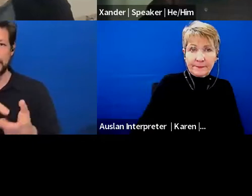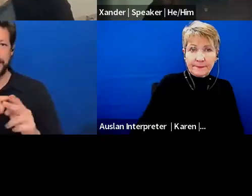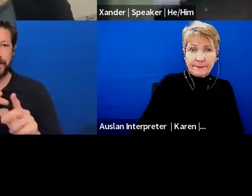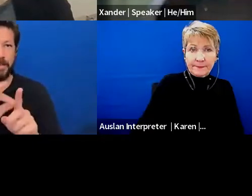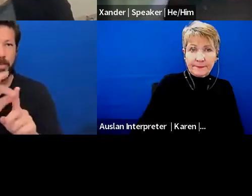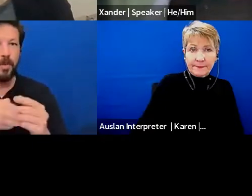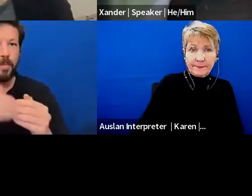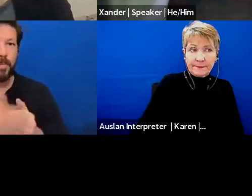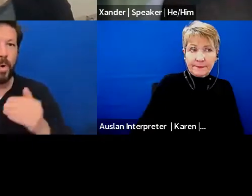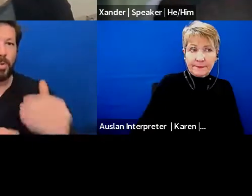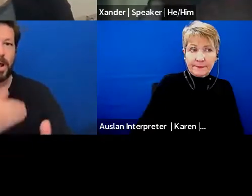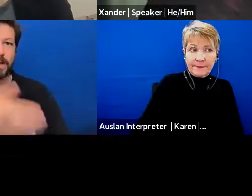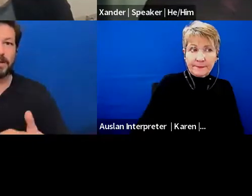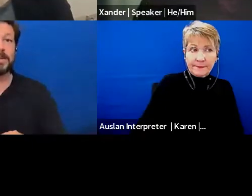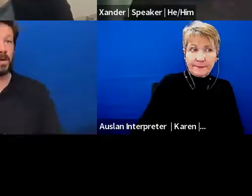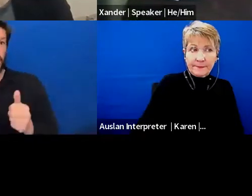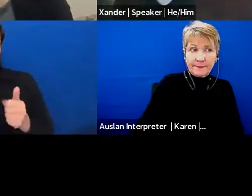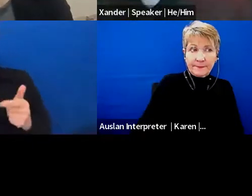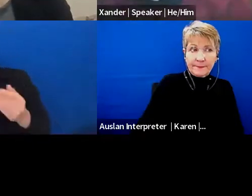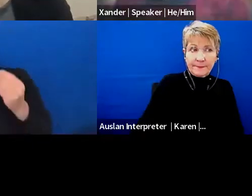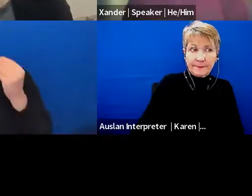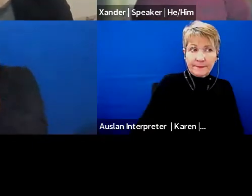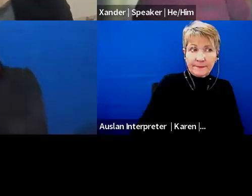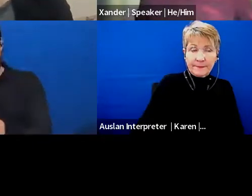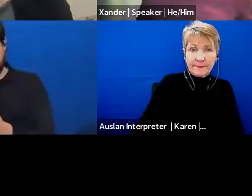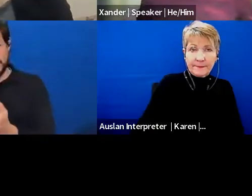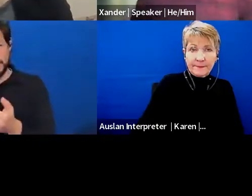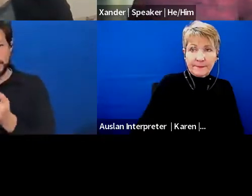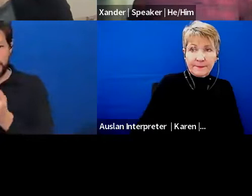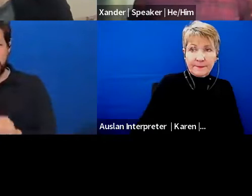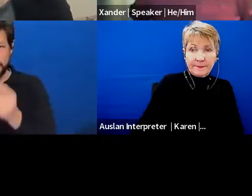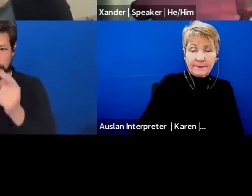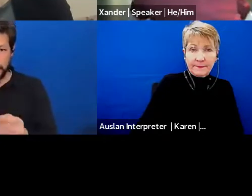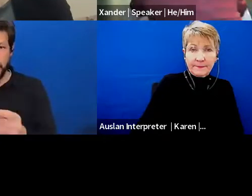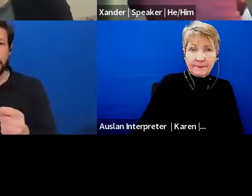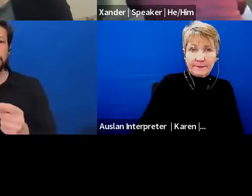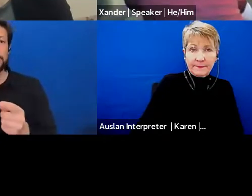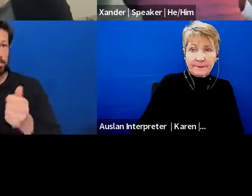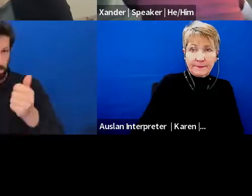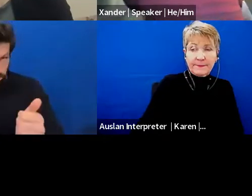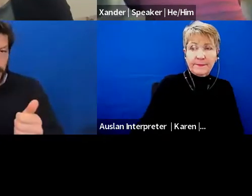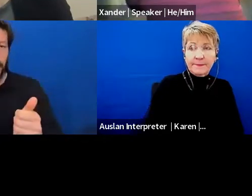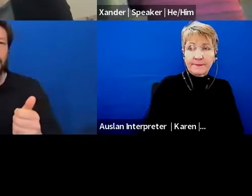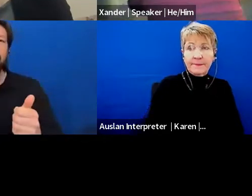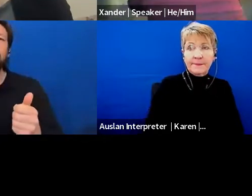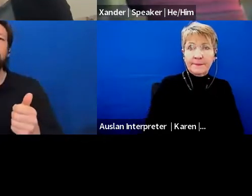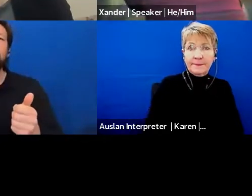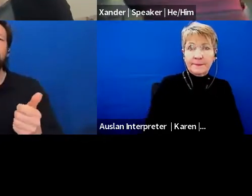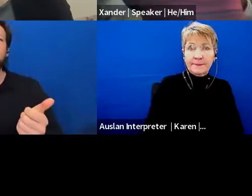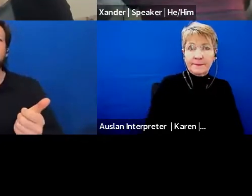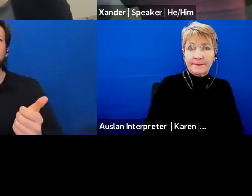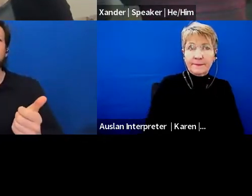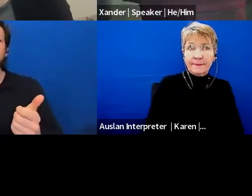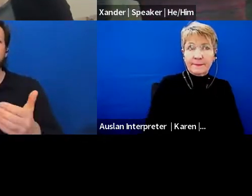you would, you needed support and you would let them know when you needed help. Was it also necessary, say in the swimming pool